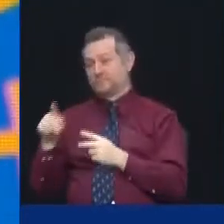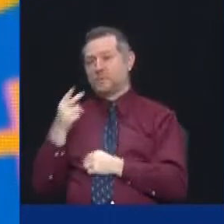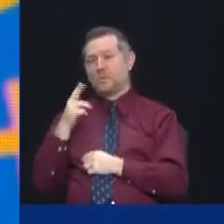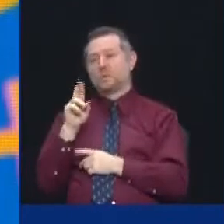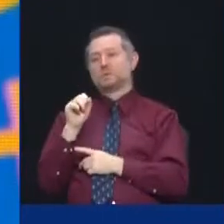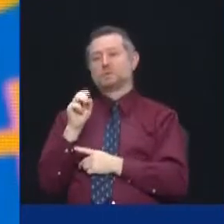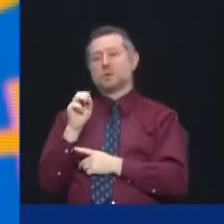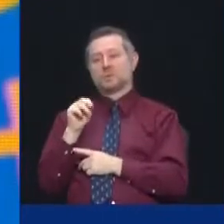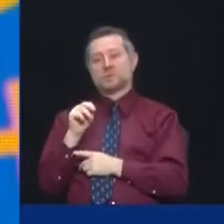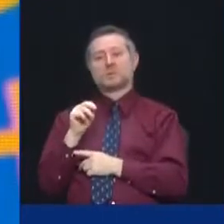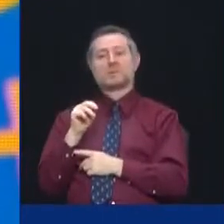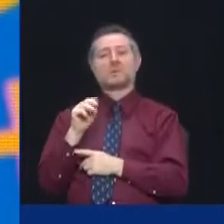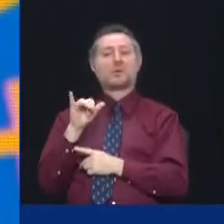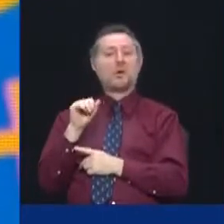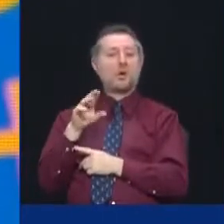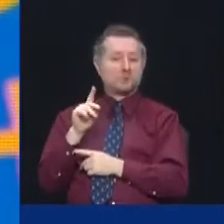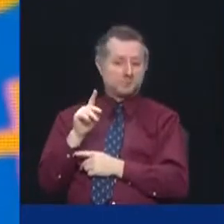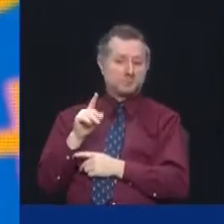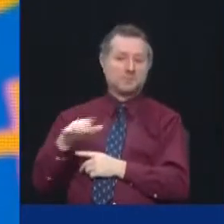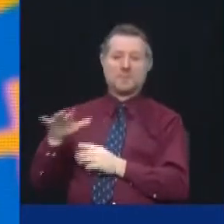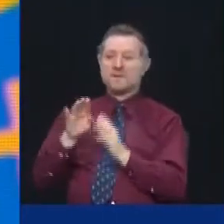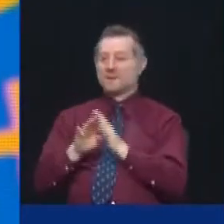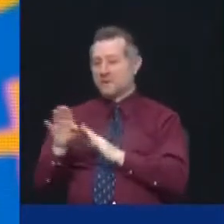part of a comprehensive